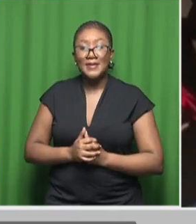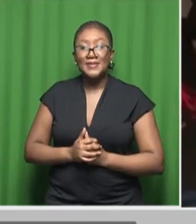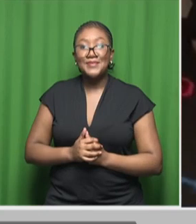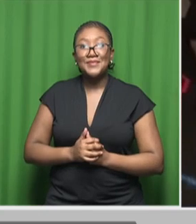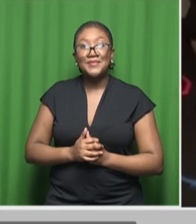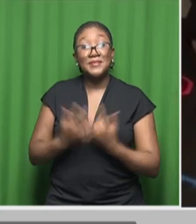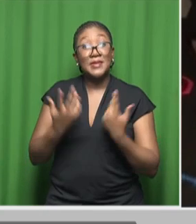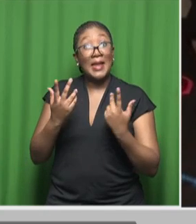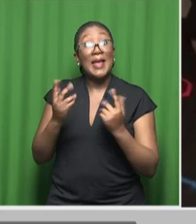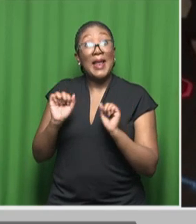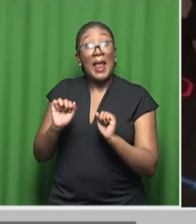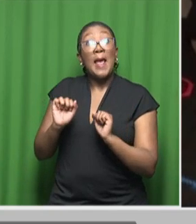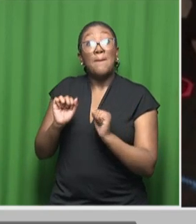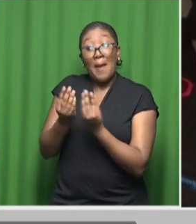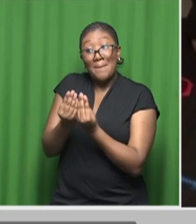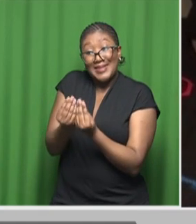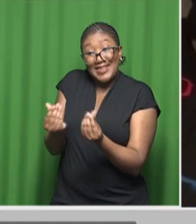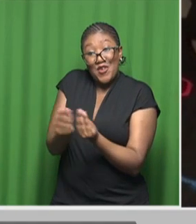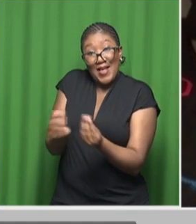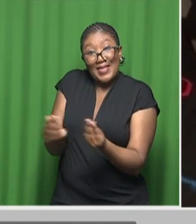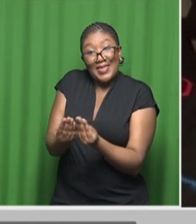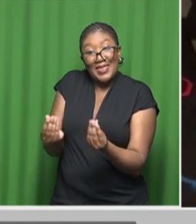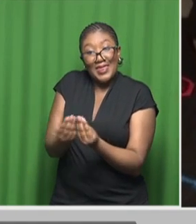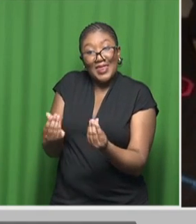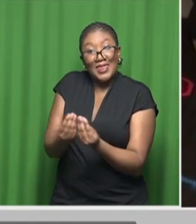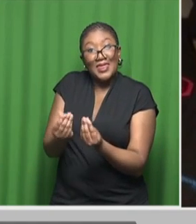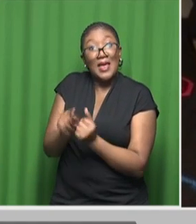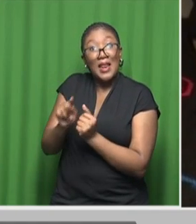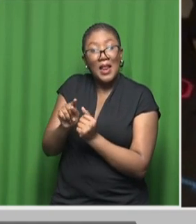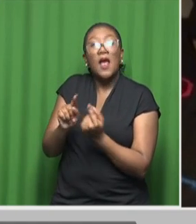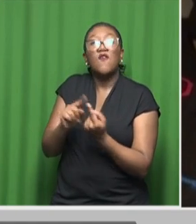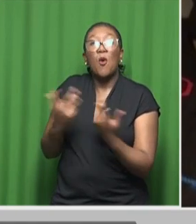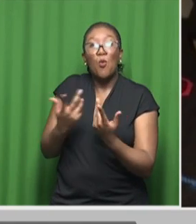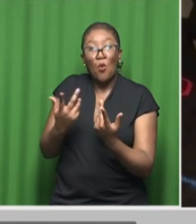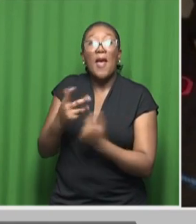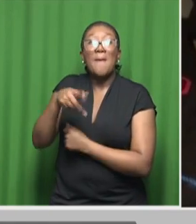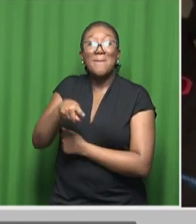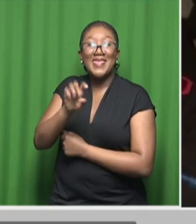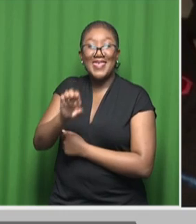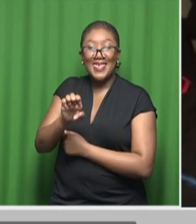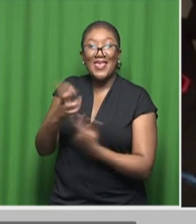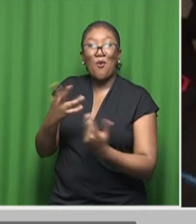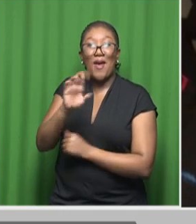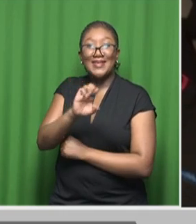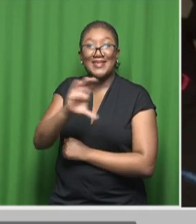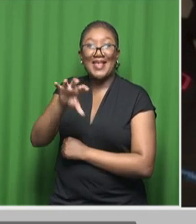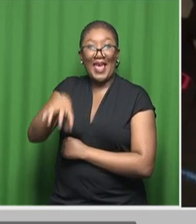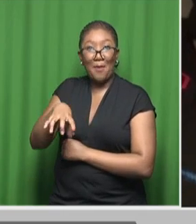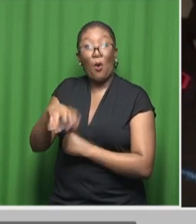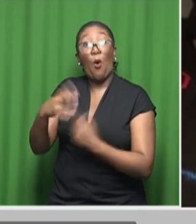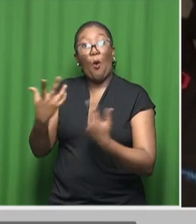Initially, majority of our material used to come from Port Elizabeth slash Beja.